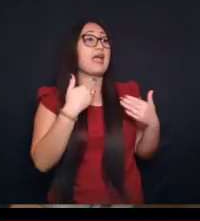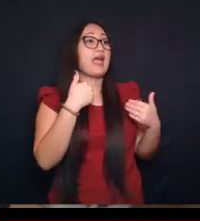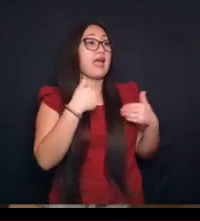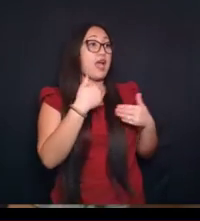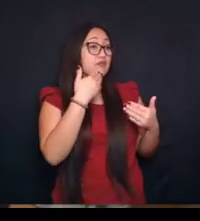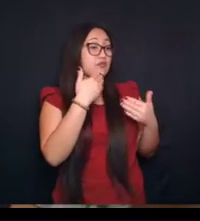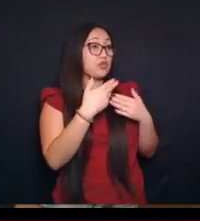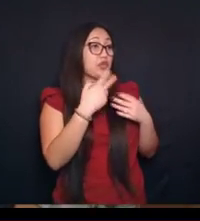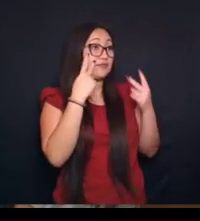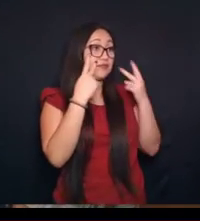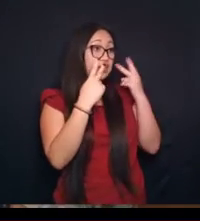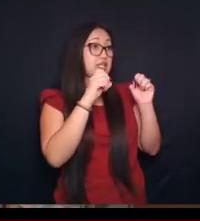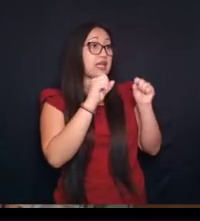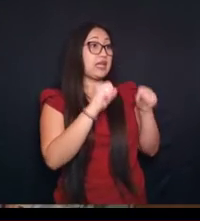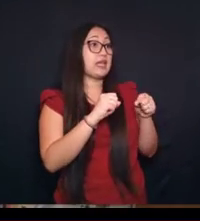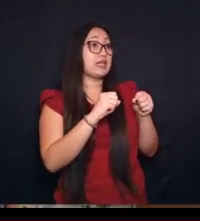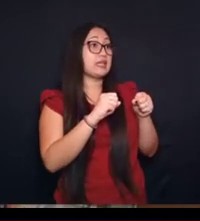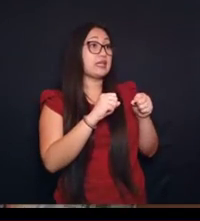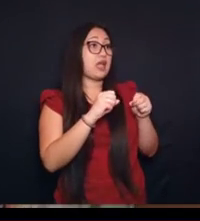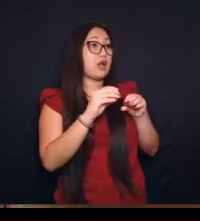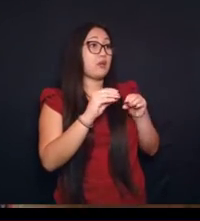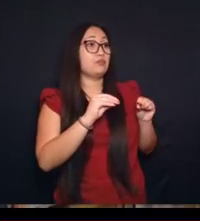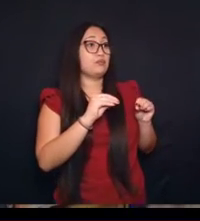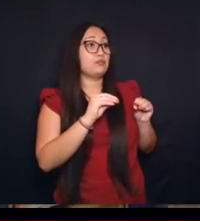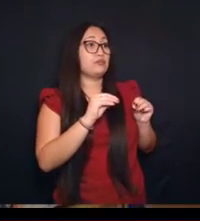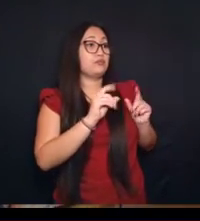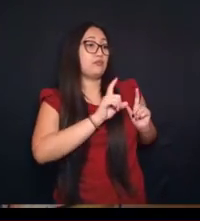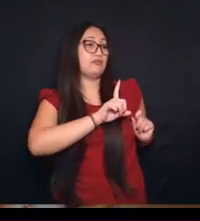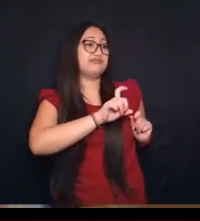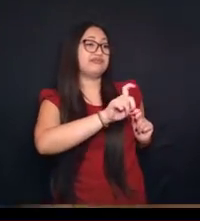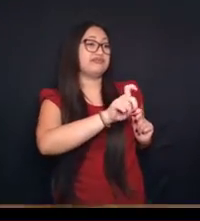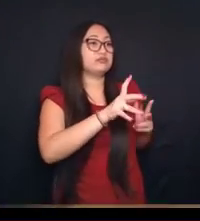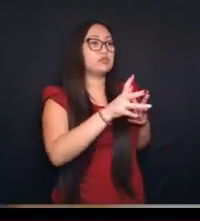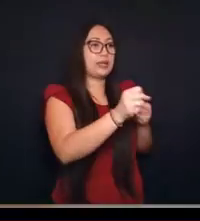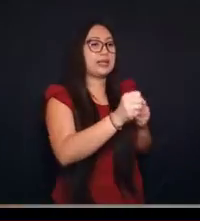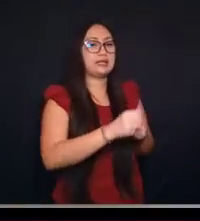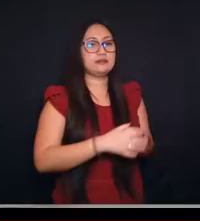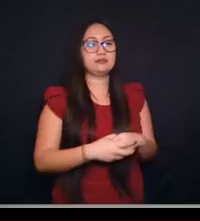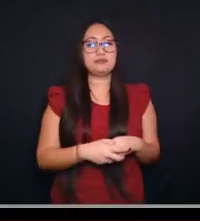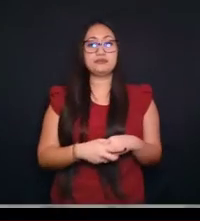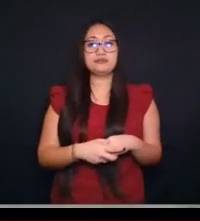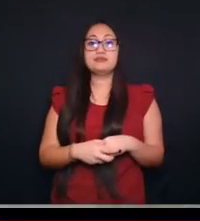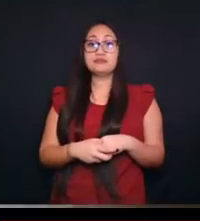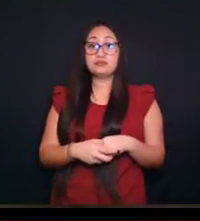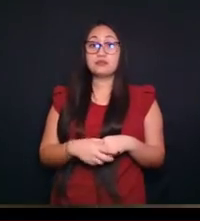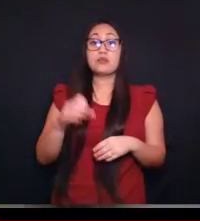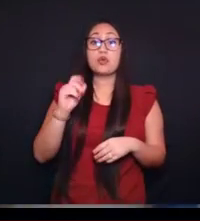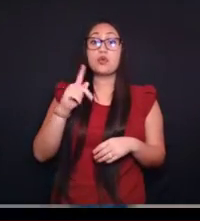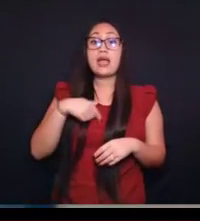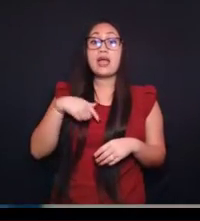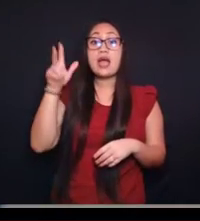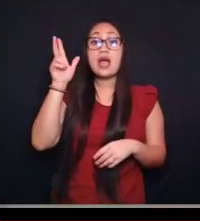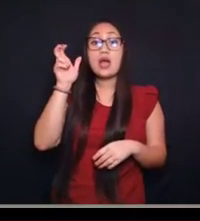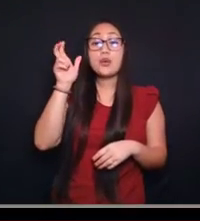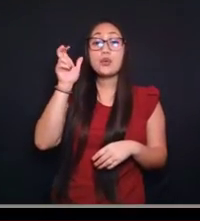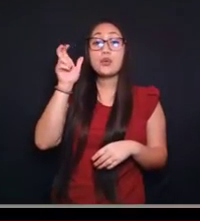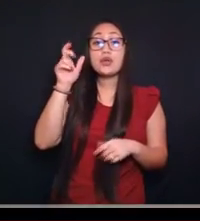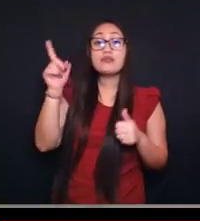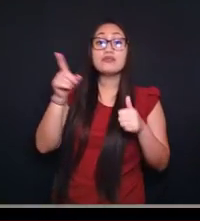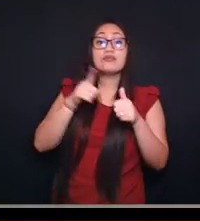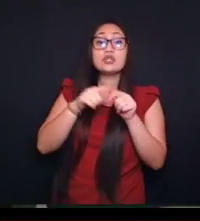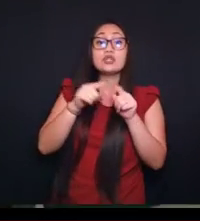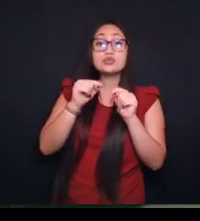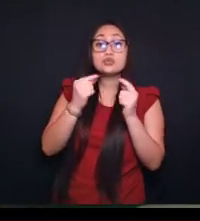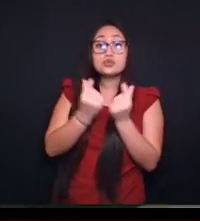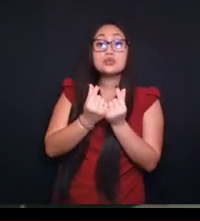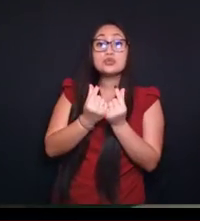and can move quickly. Awesome job. Awesome. Okay, I heard my first group, water striders. I